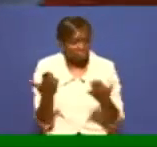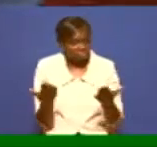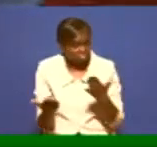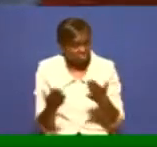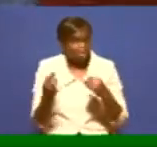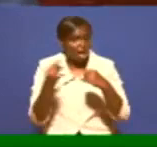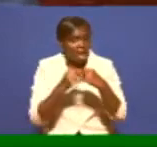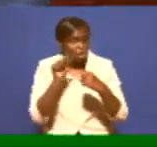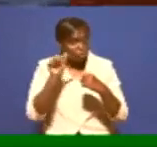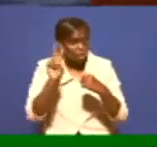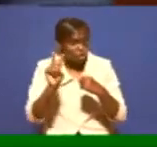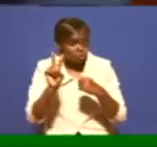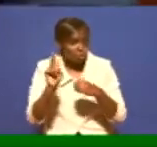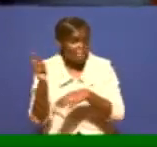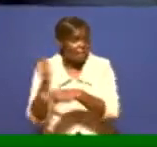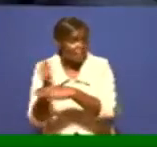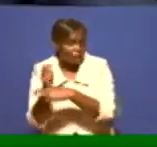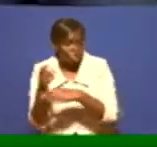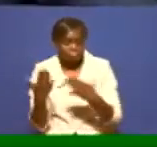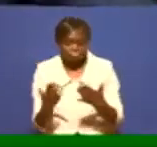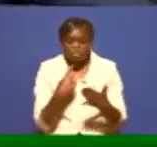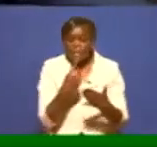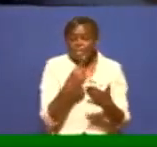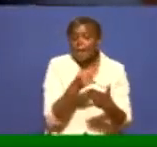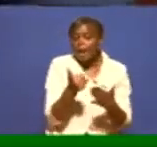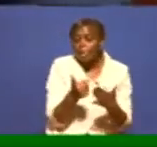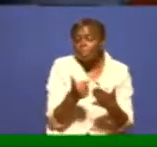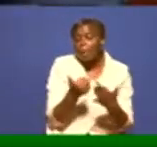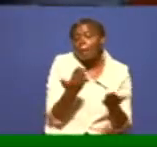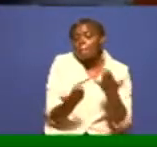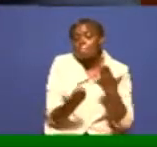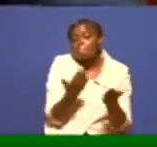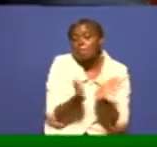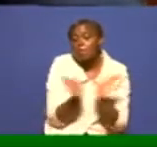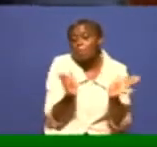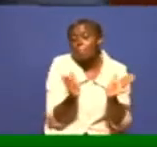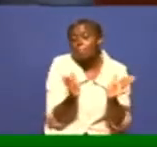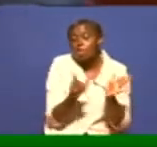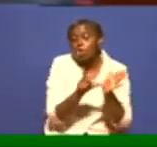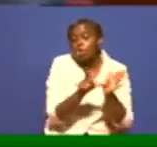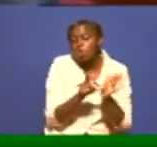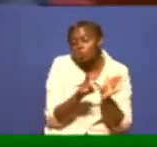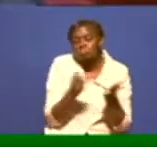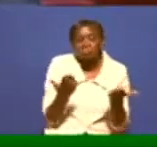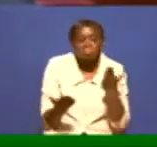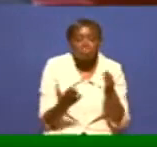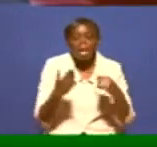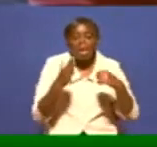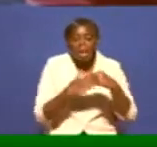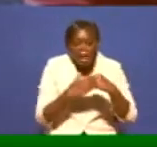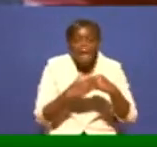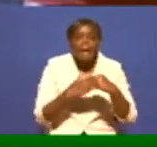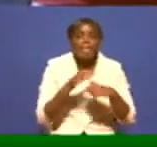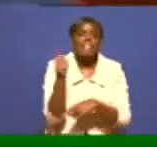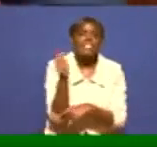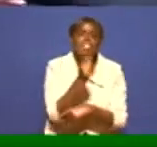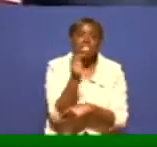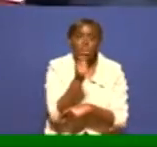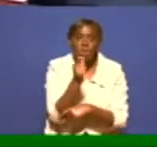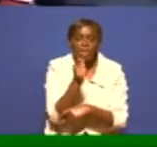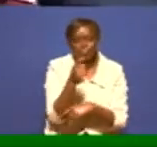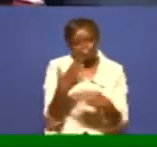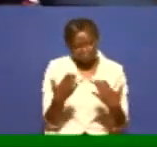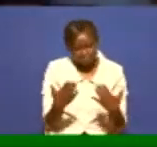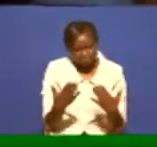8.2 trillion, others are saying when you add public pending bills, it's about 9.7 trillion. And why